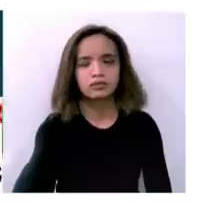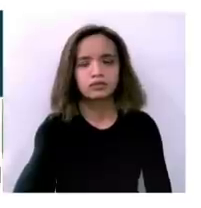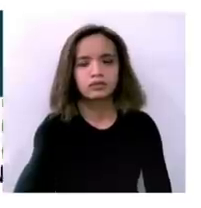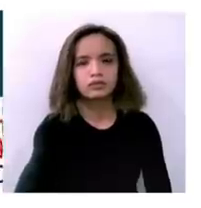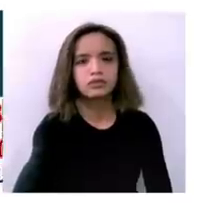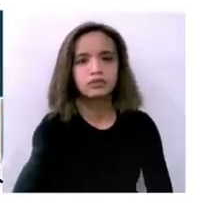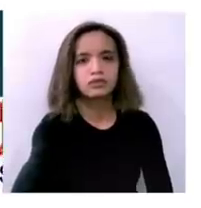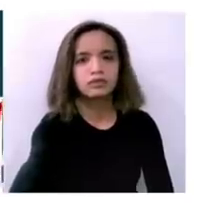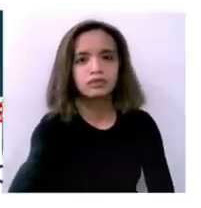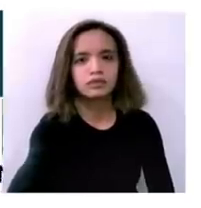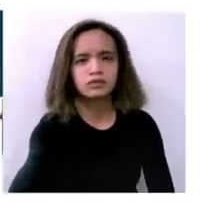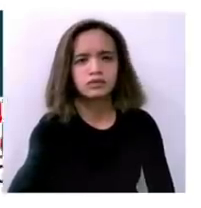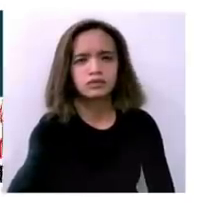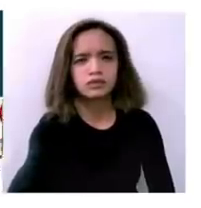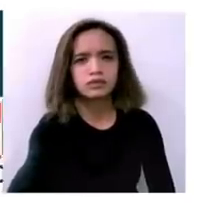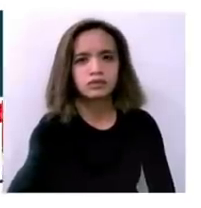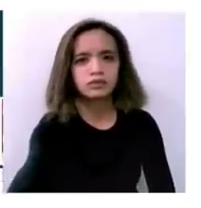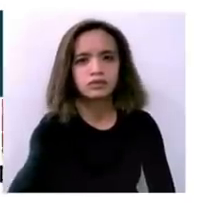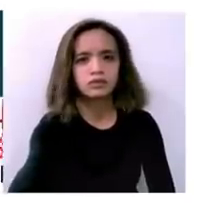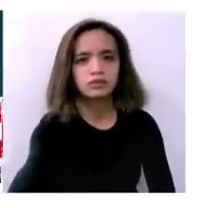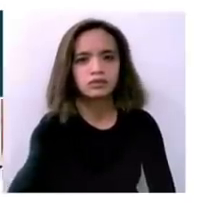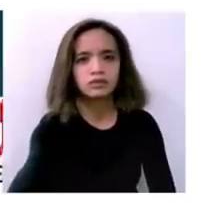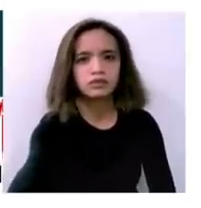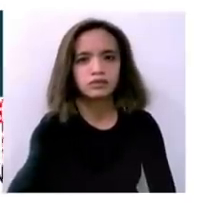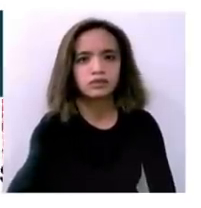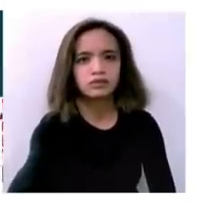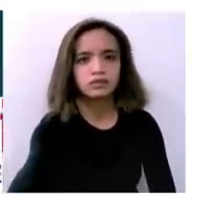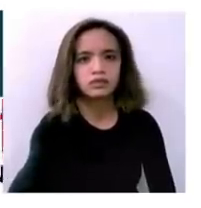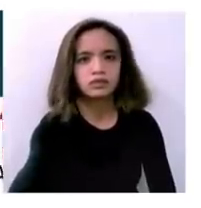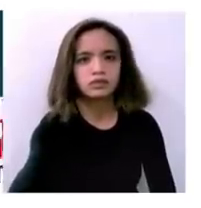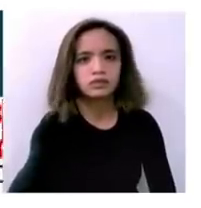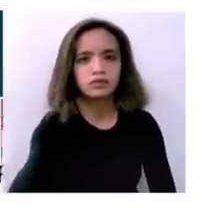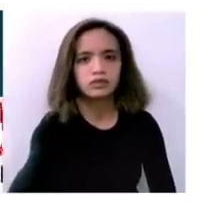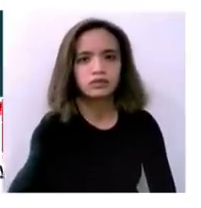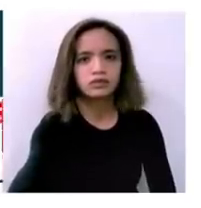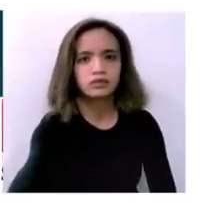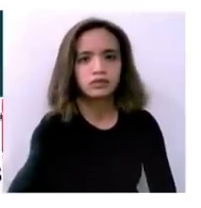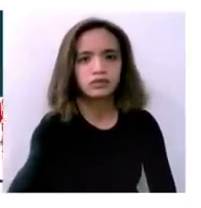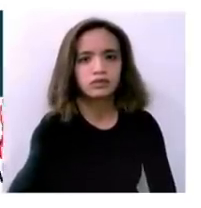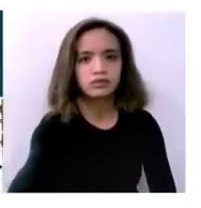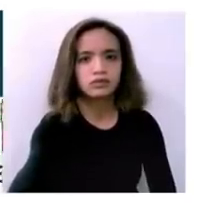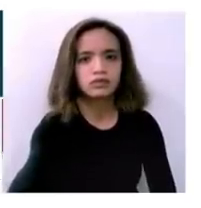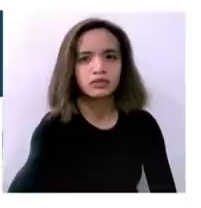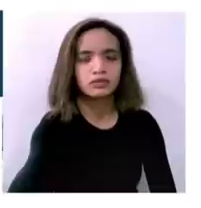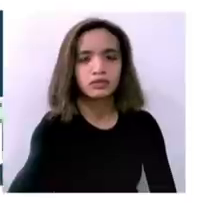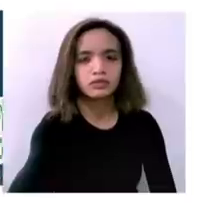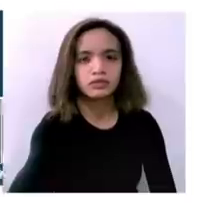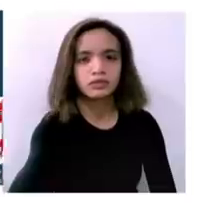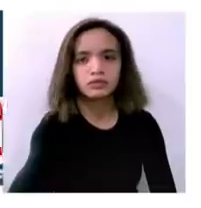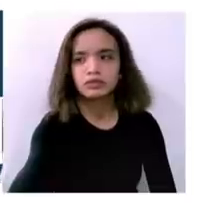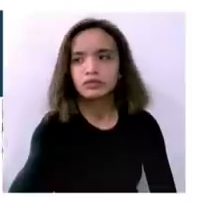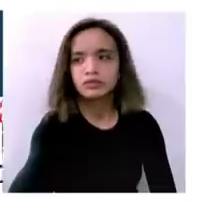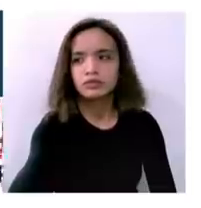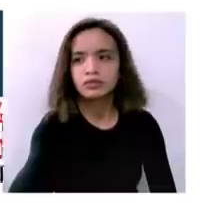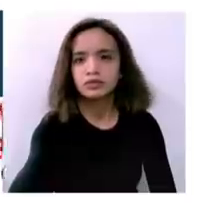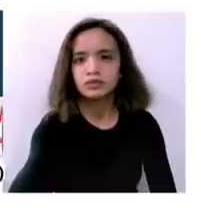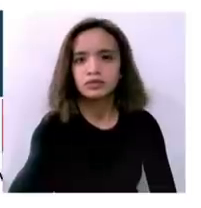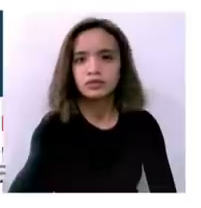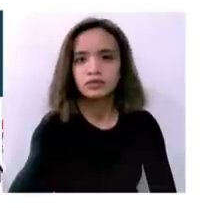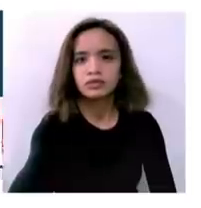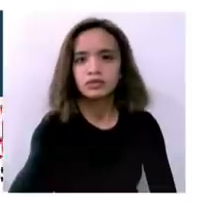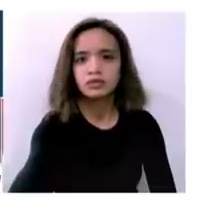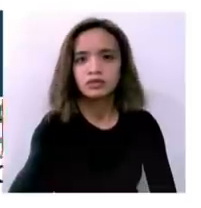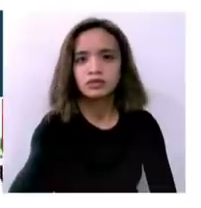right? Because of the declaration of Senator Bongo, the declaration of Mayor Sara Duterte